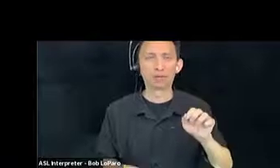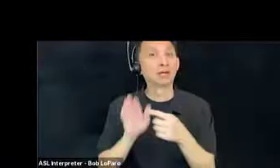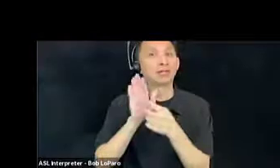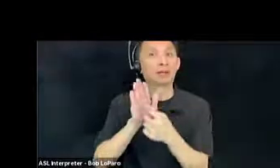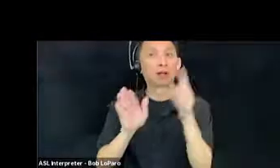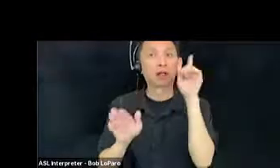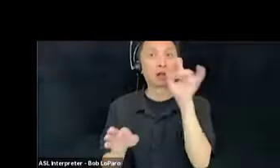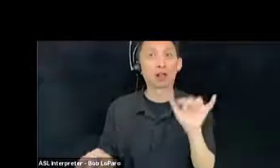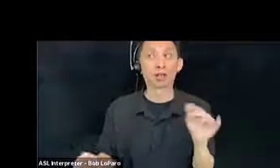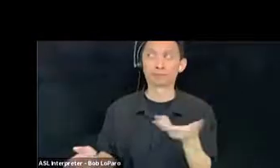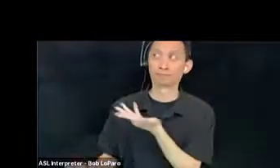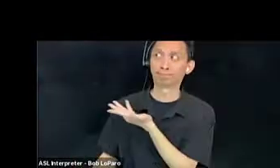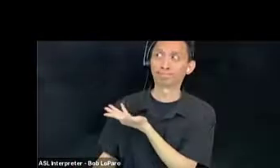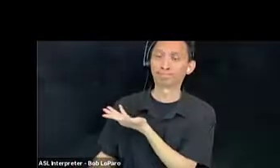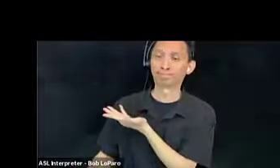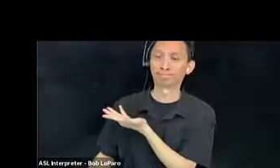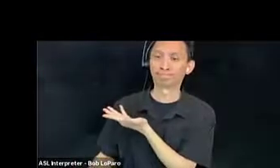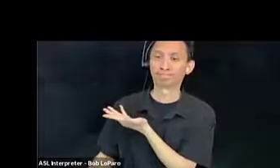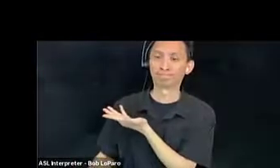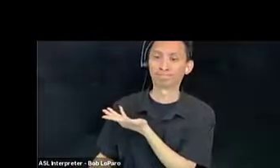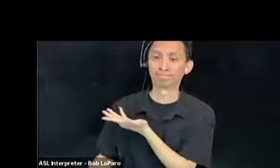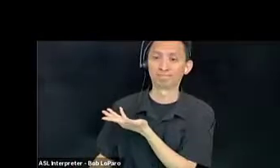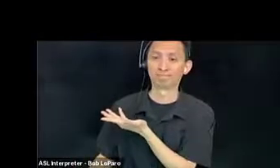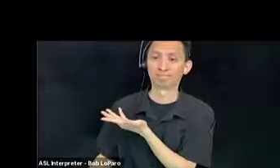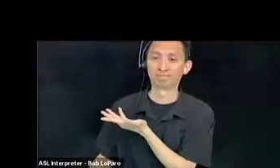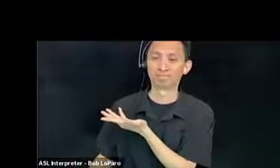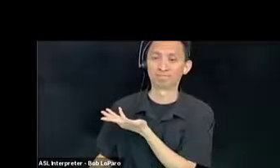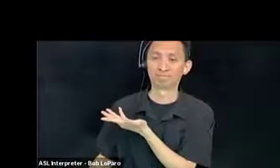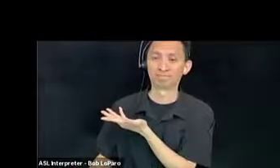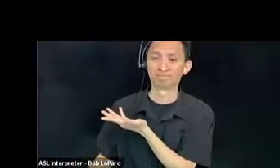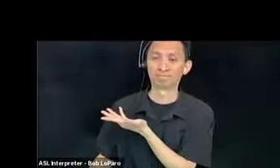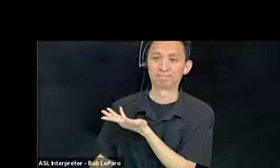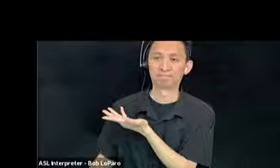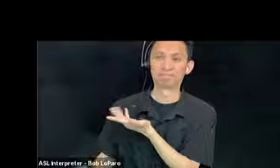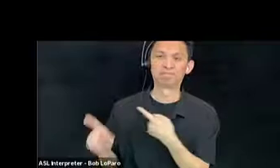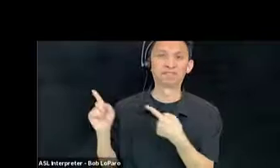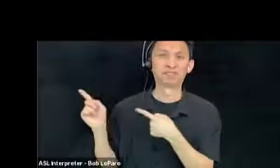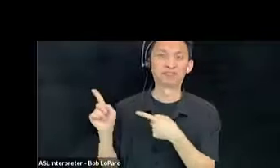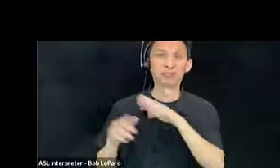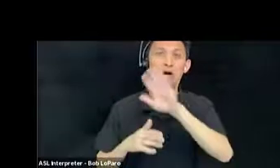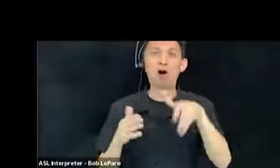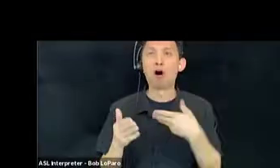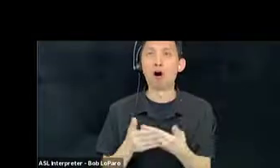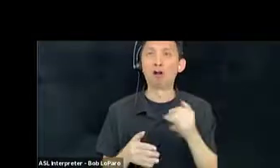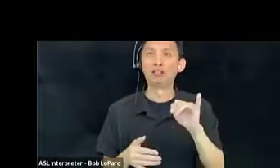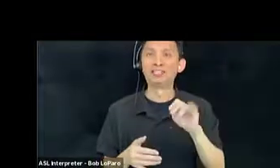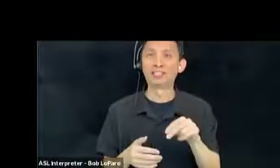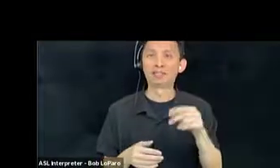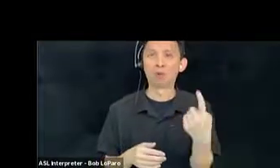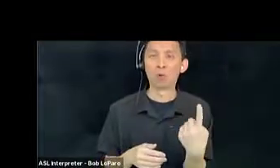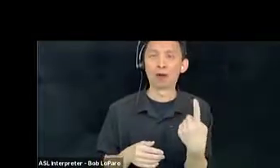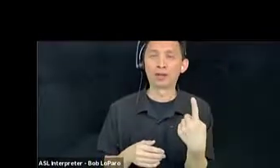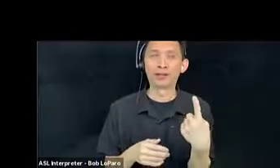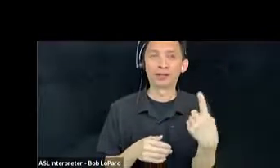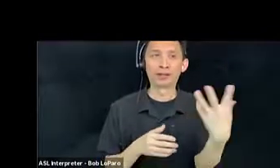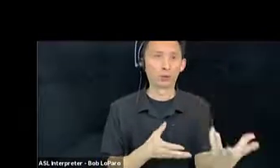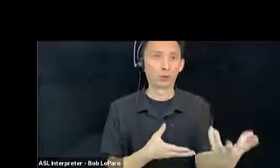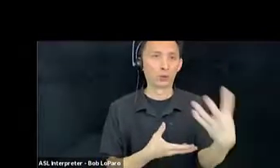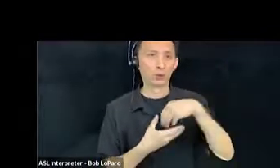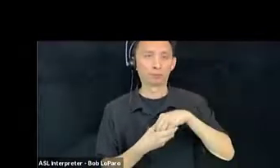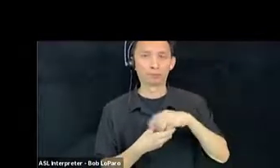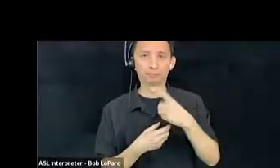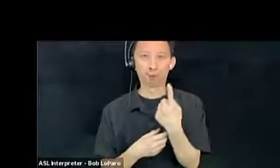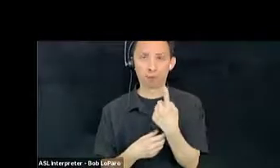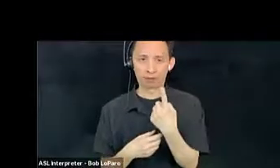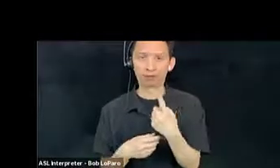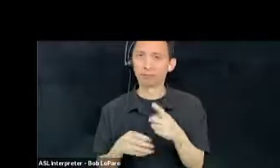This one is on an all-in-one board. So for my teachers of the visually impaired that are on this call, this is available through the American Printing House